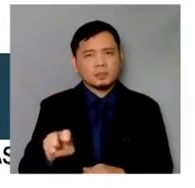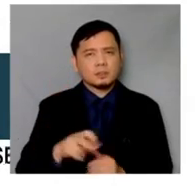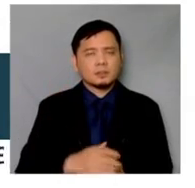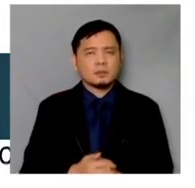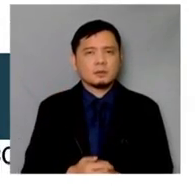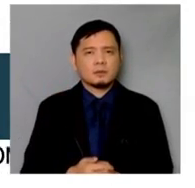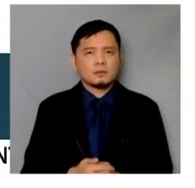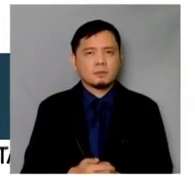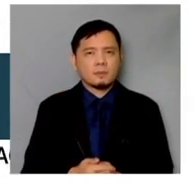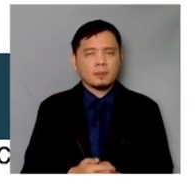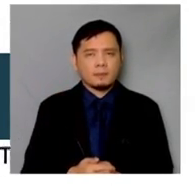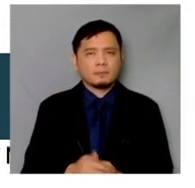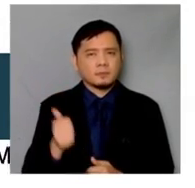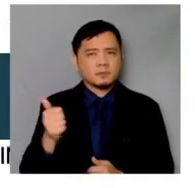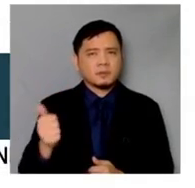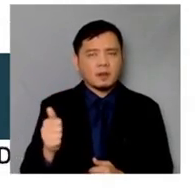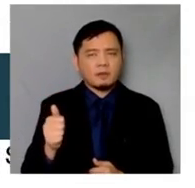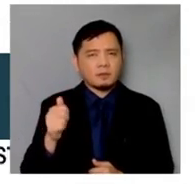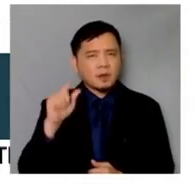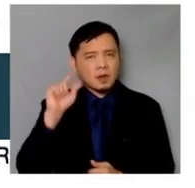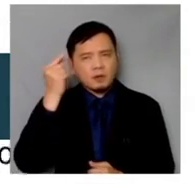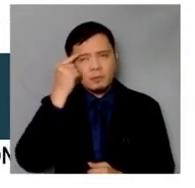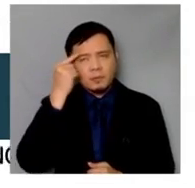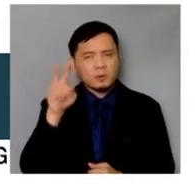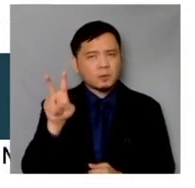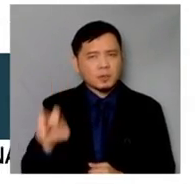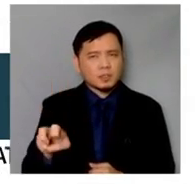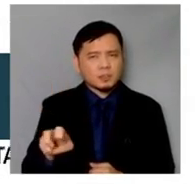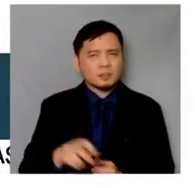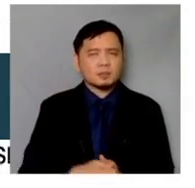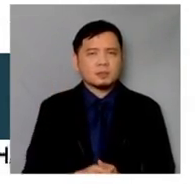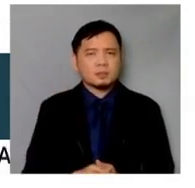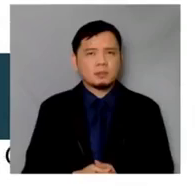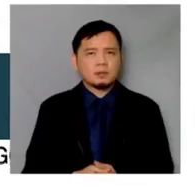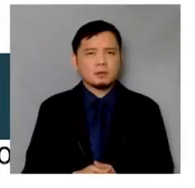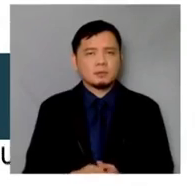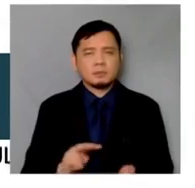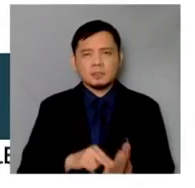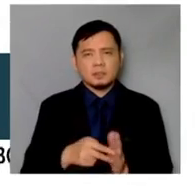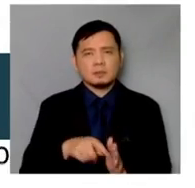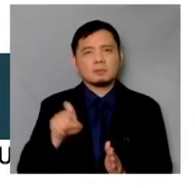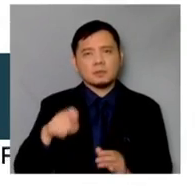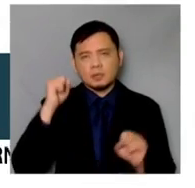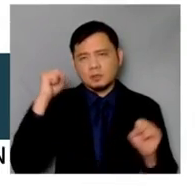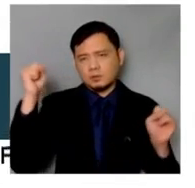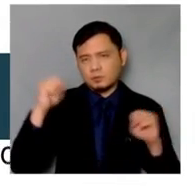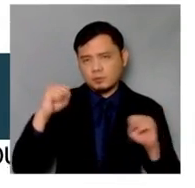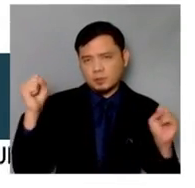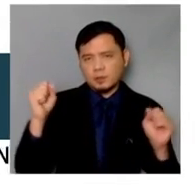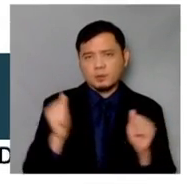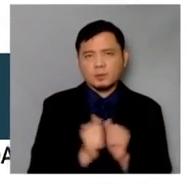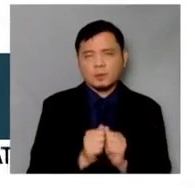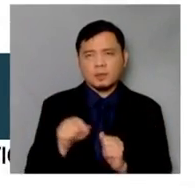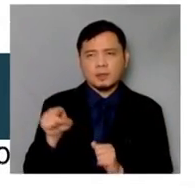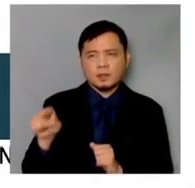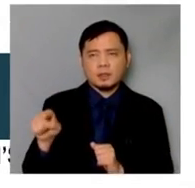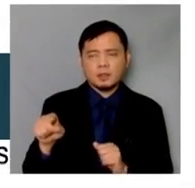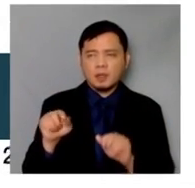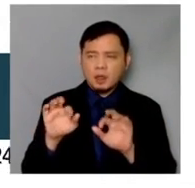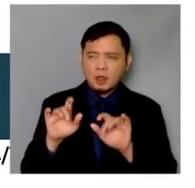to be let off as a state witness. He had to agree to making these